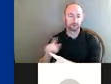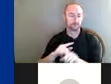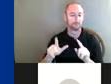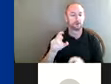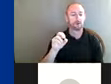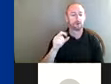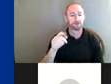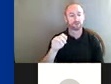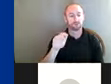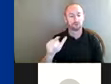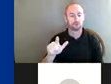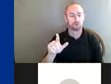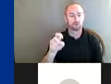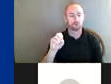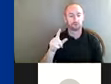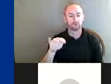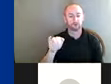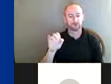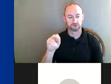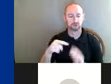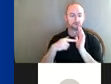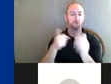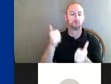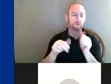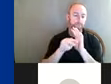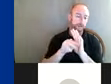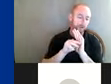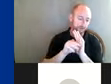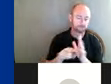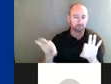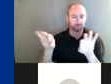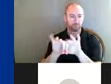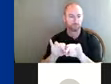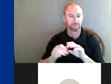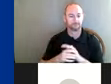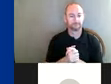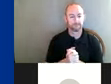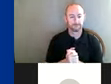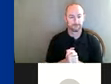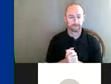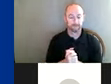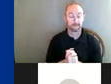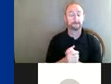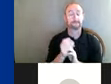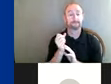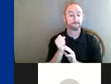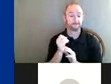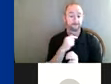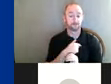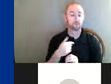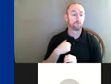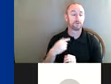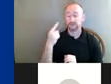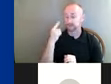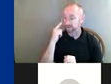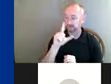model relationships are statistically significant via equations in those regressions equations. And so we think that